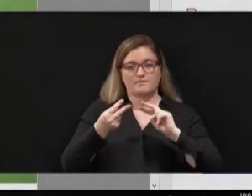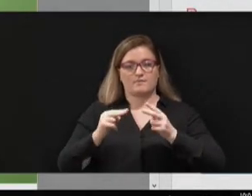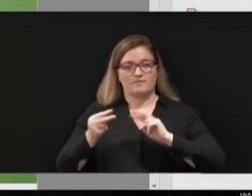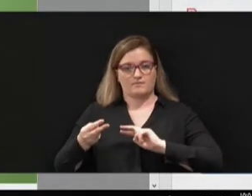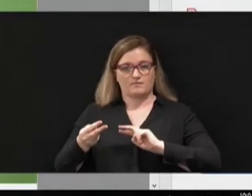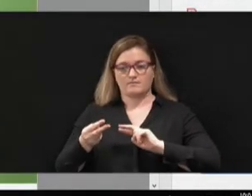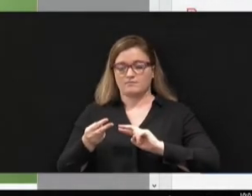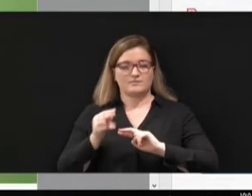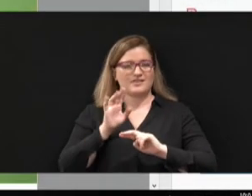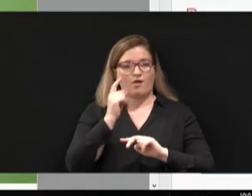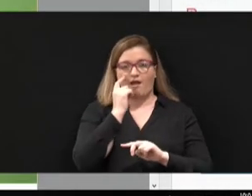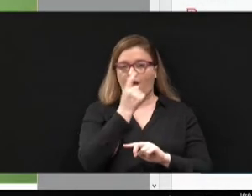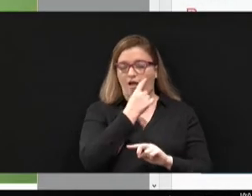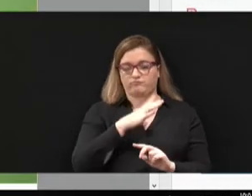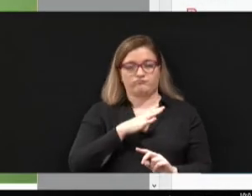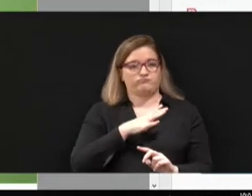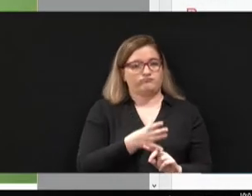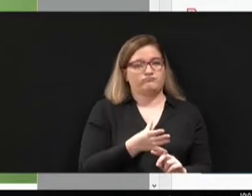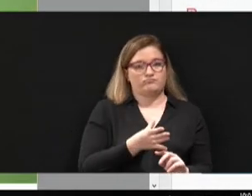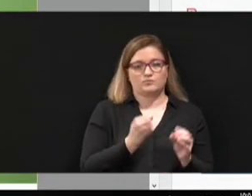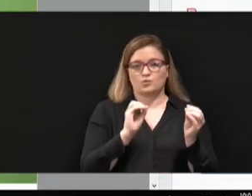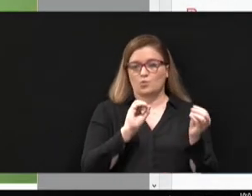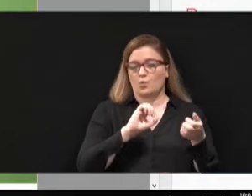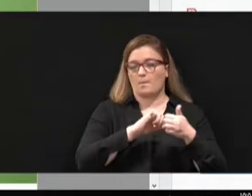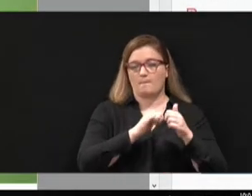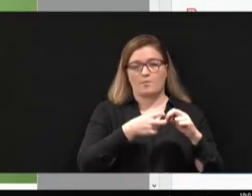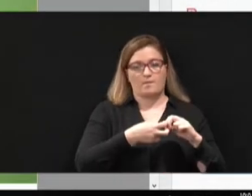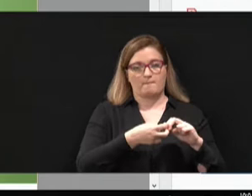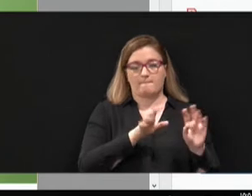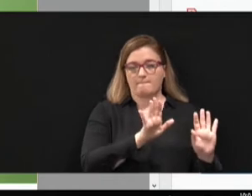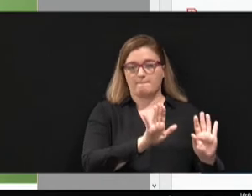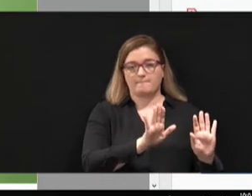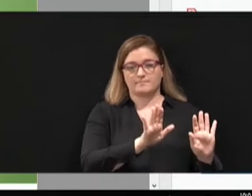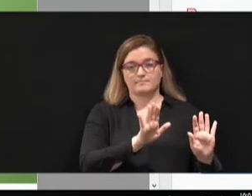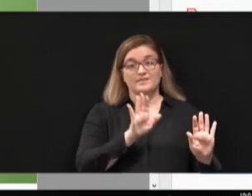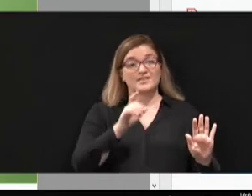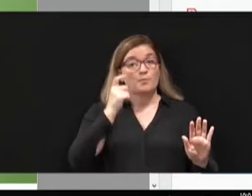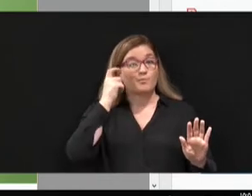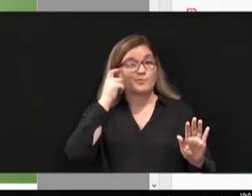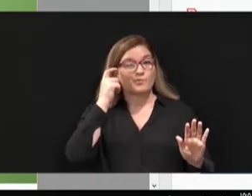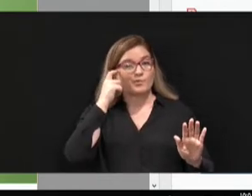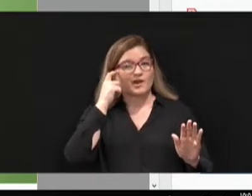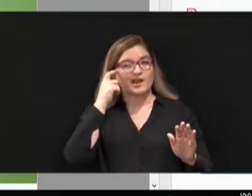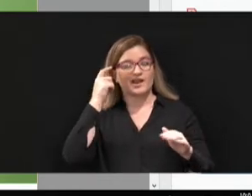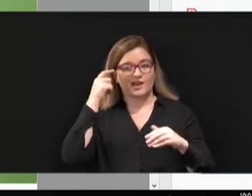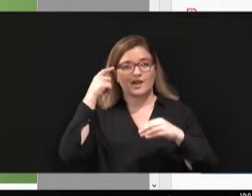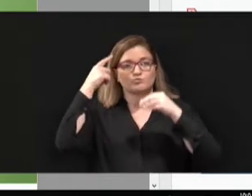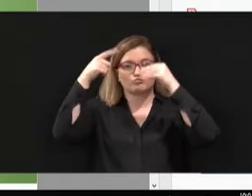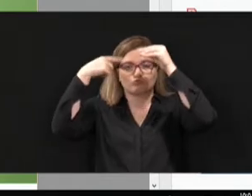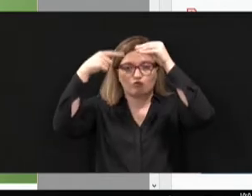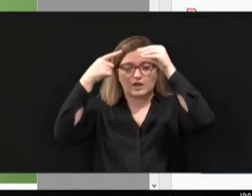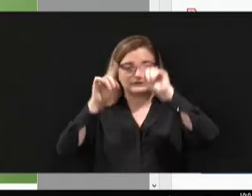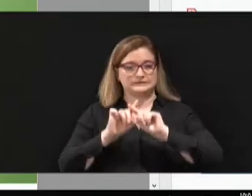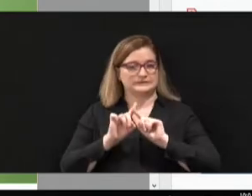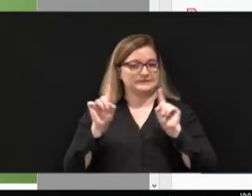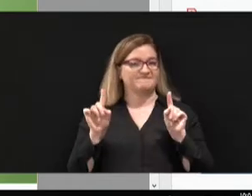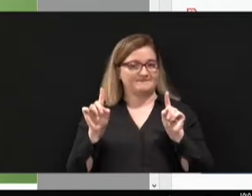them. It's when it gets into their brain, the brain processes things differently. Another one is